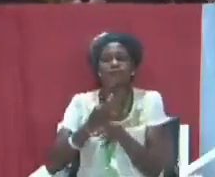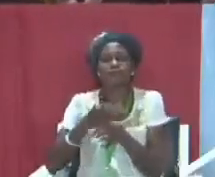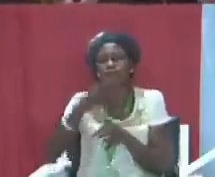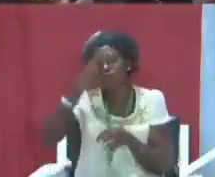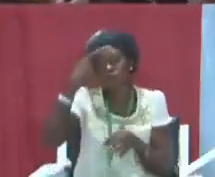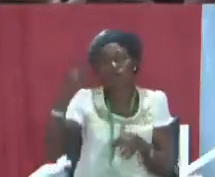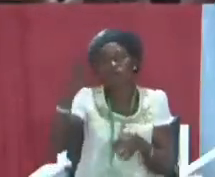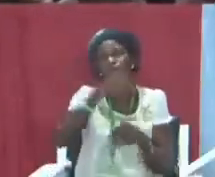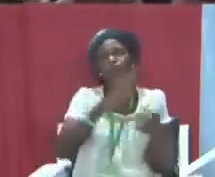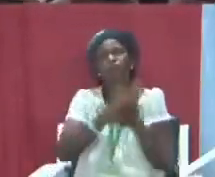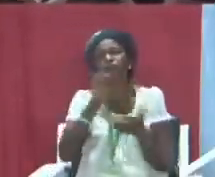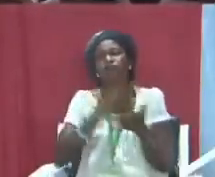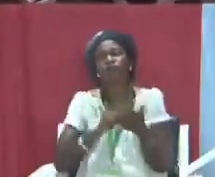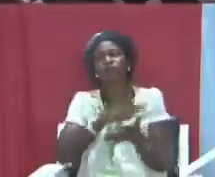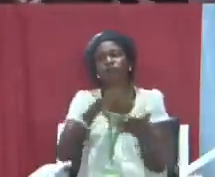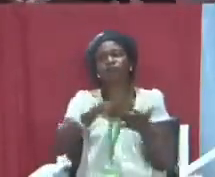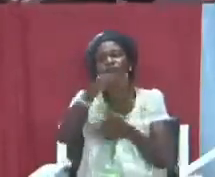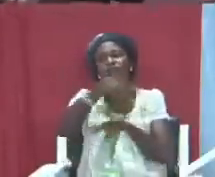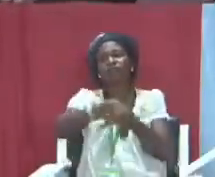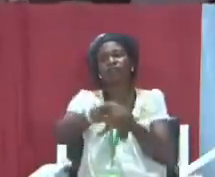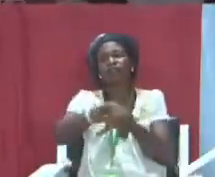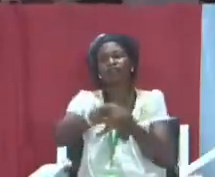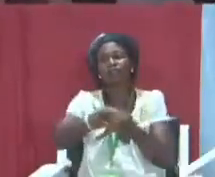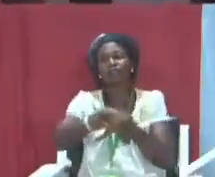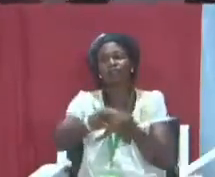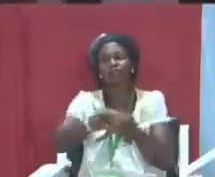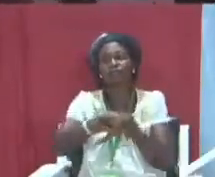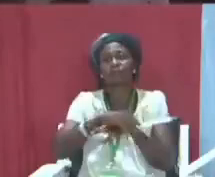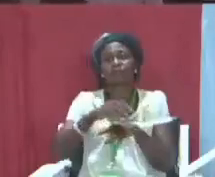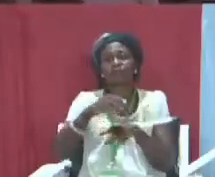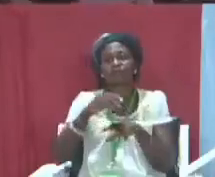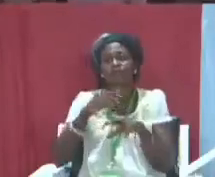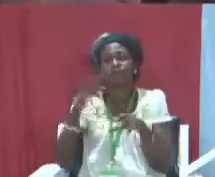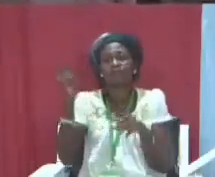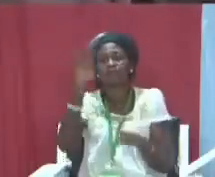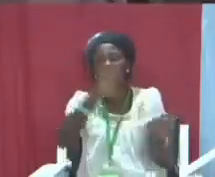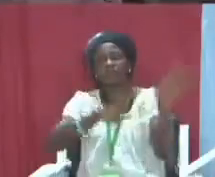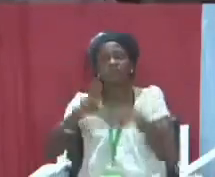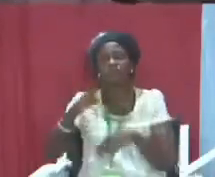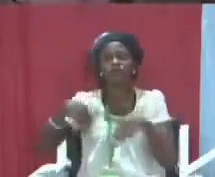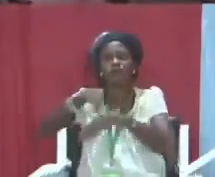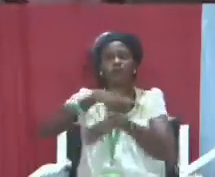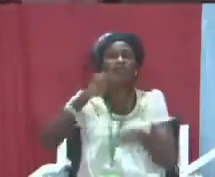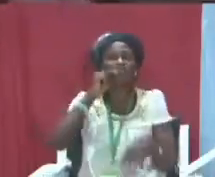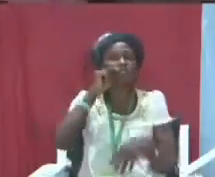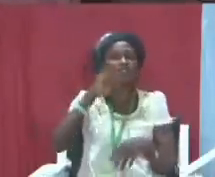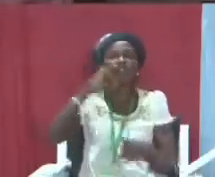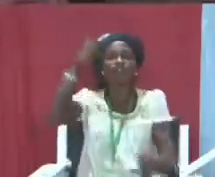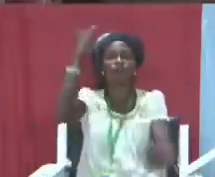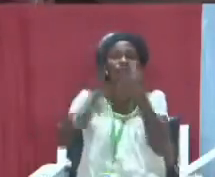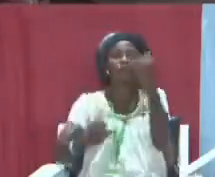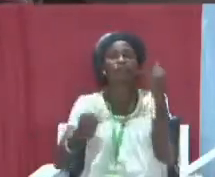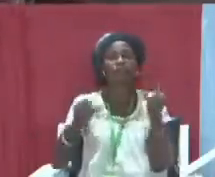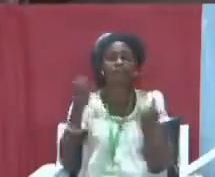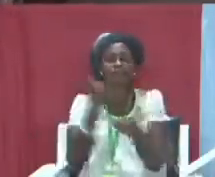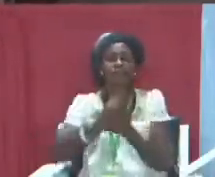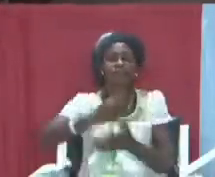because we believe that tonight the siege over Nigeria is over.